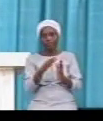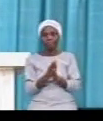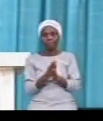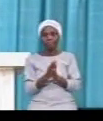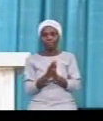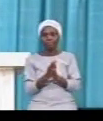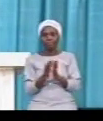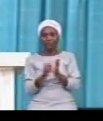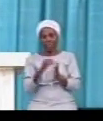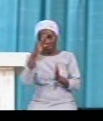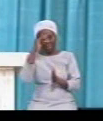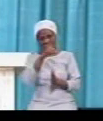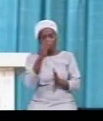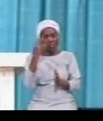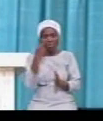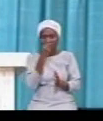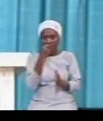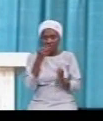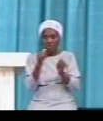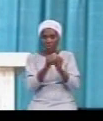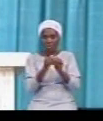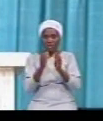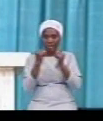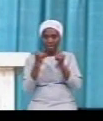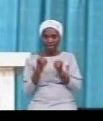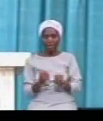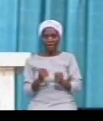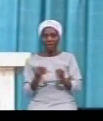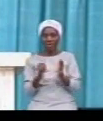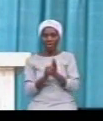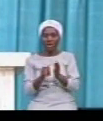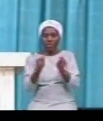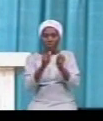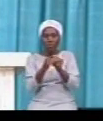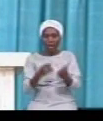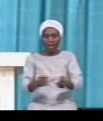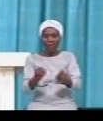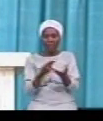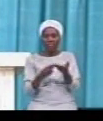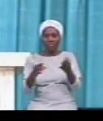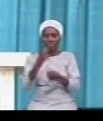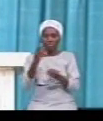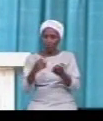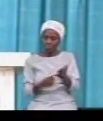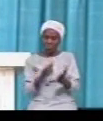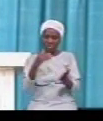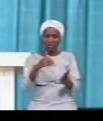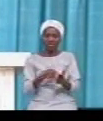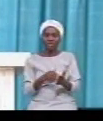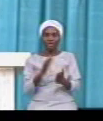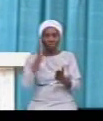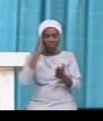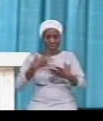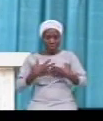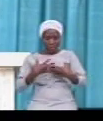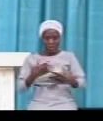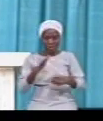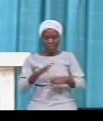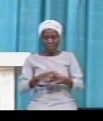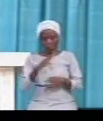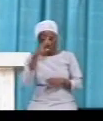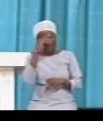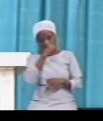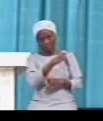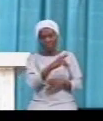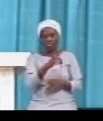will speak and preach with power, that the demonstration of the Holy Ghost once again will manifest in his ministration. Let's remember him. Let's commit him in the hands